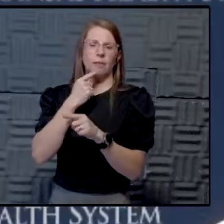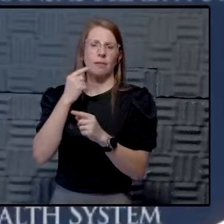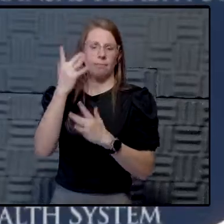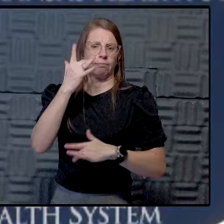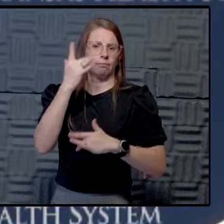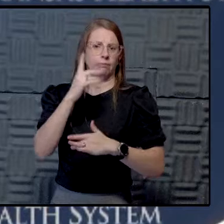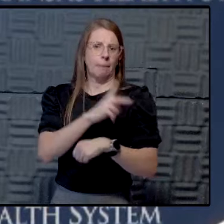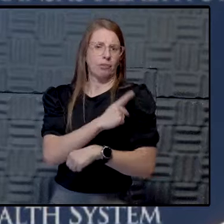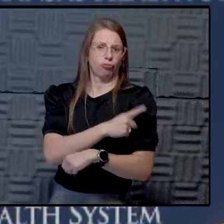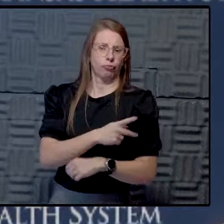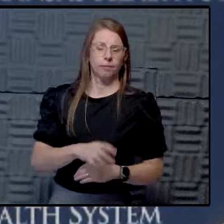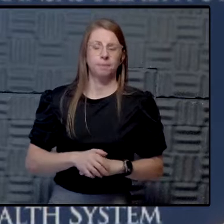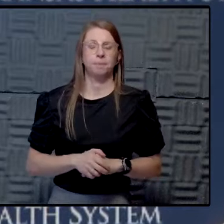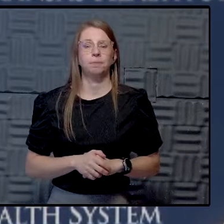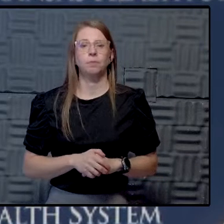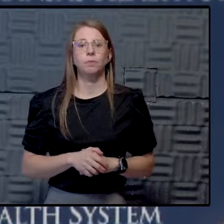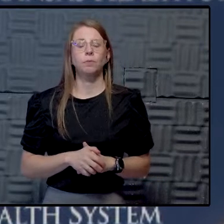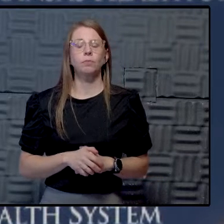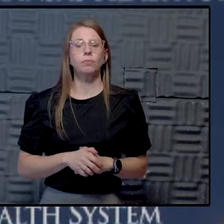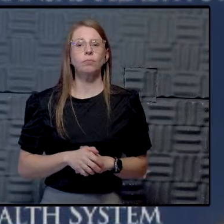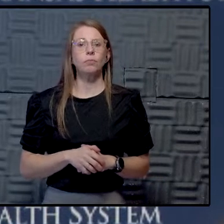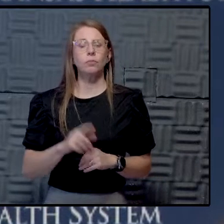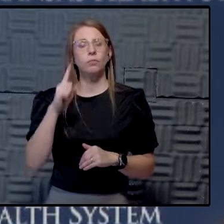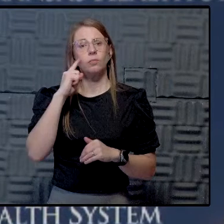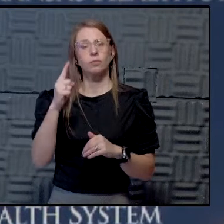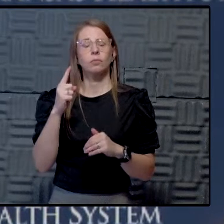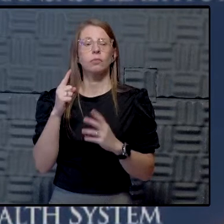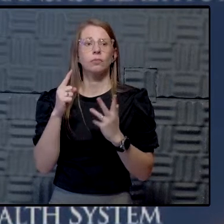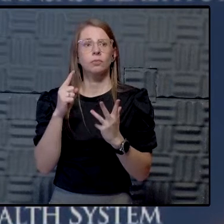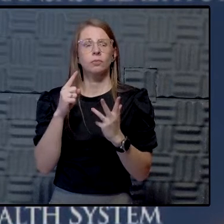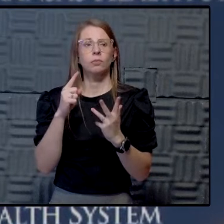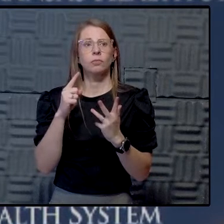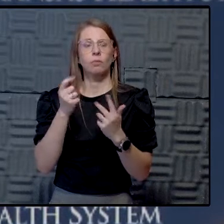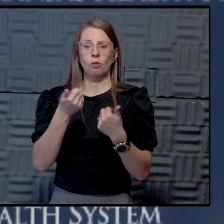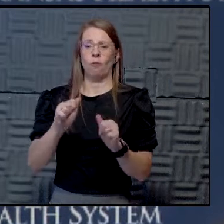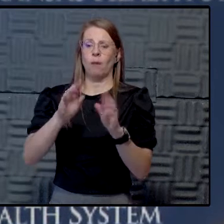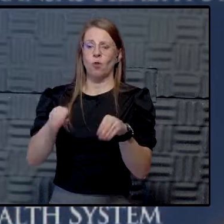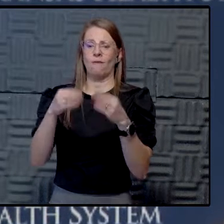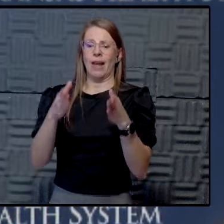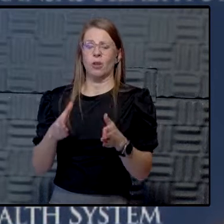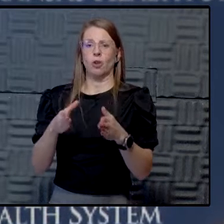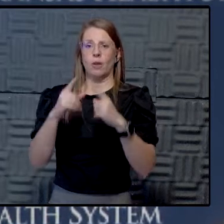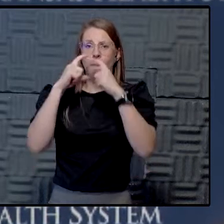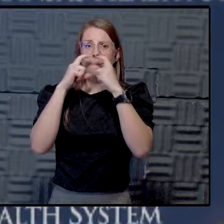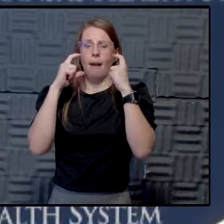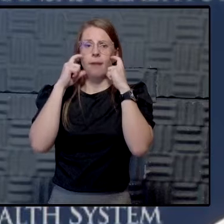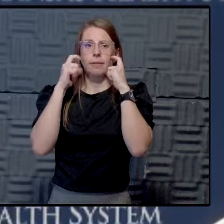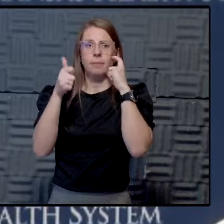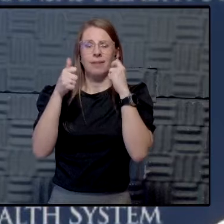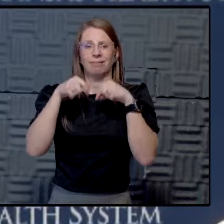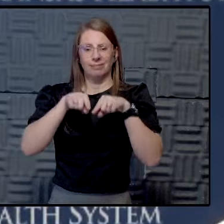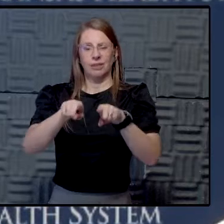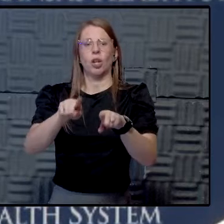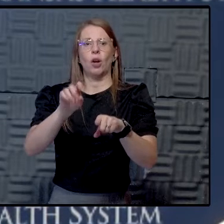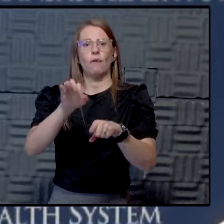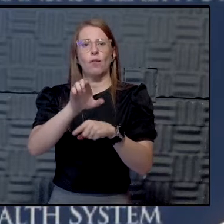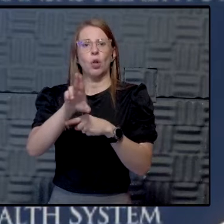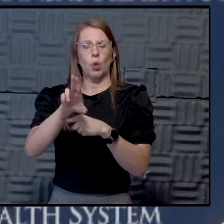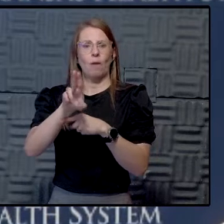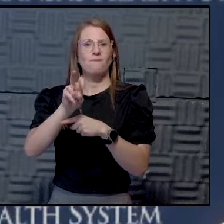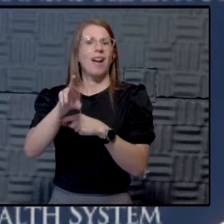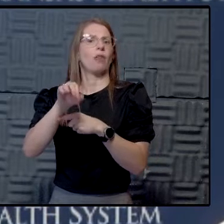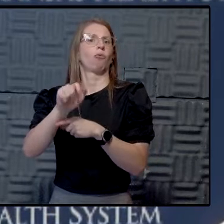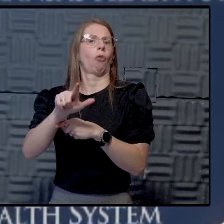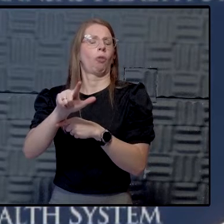I think the penetrance of trying to get the providers to mask themselves during flu season, during viral